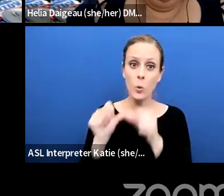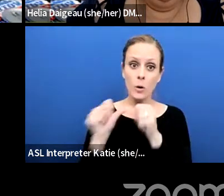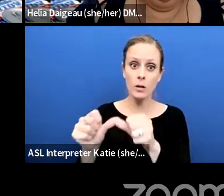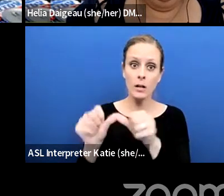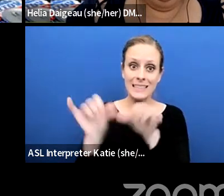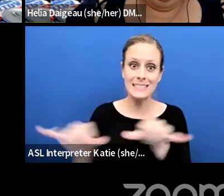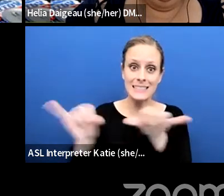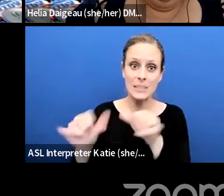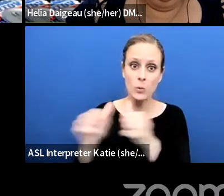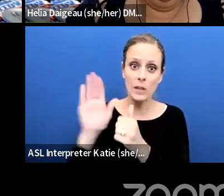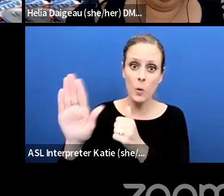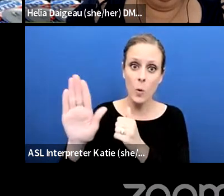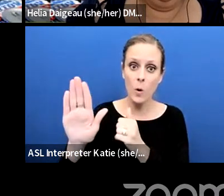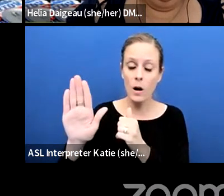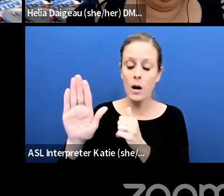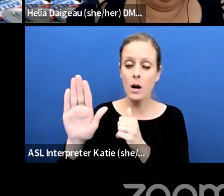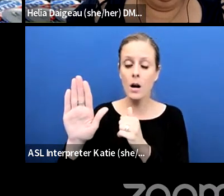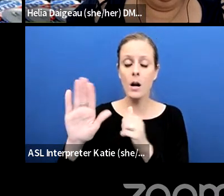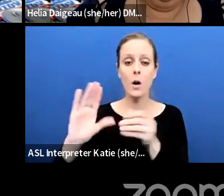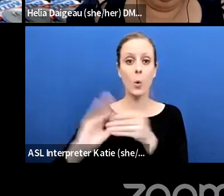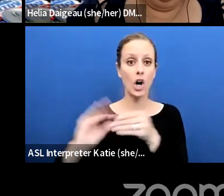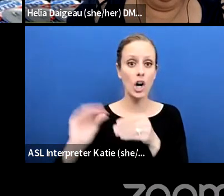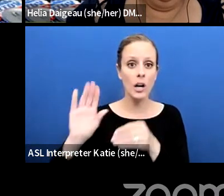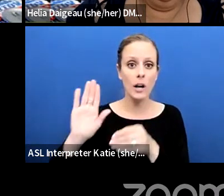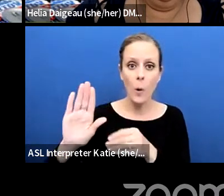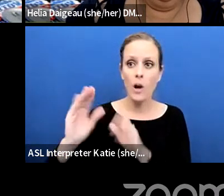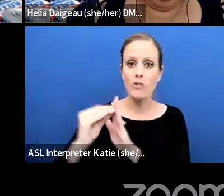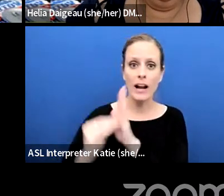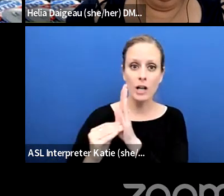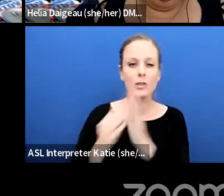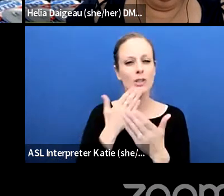record. So always good to put them on the spot.